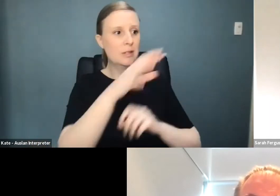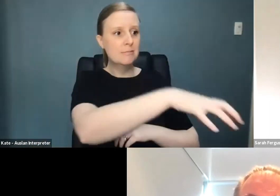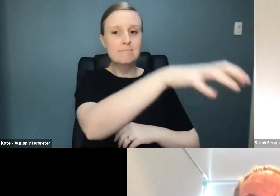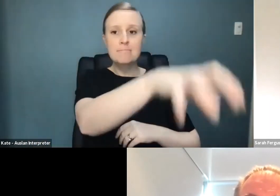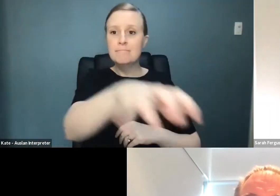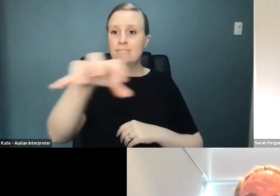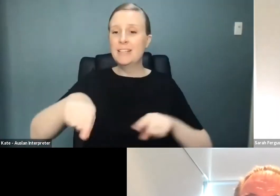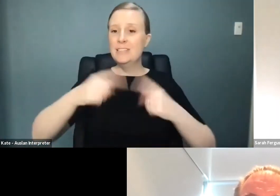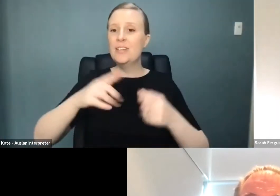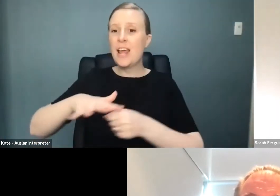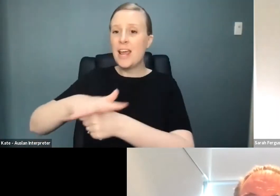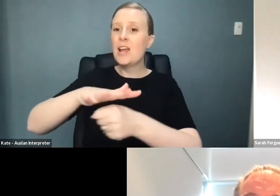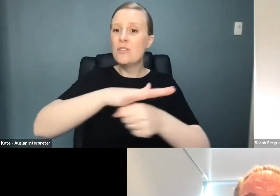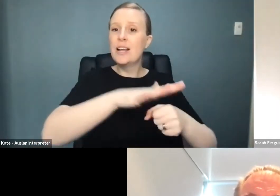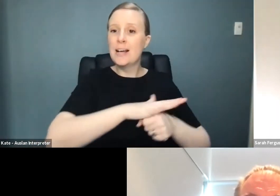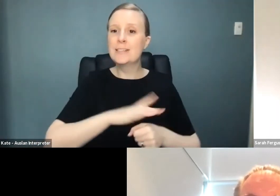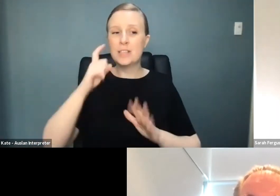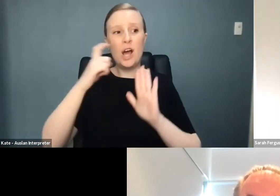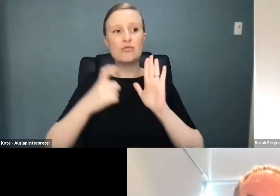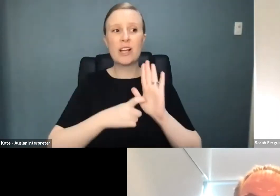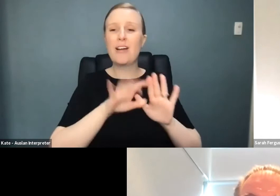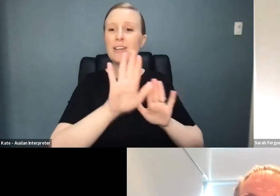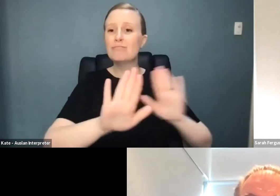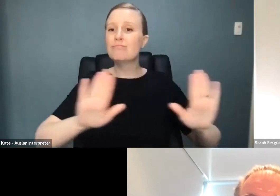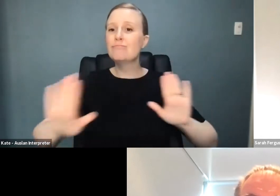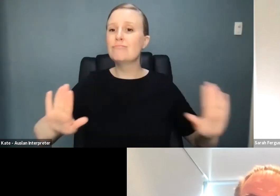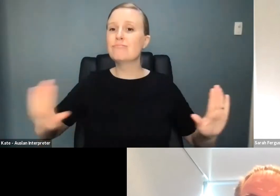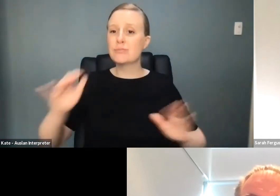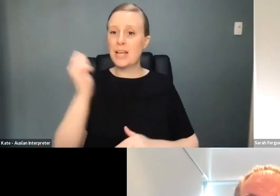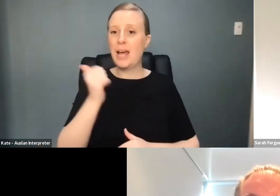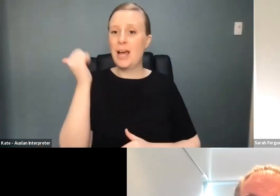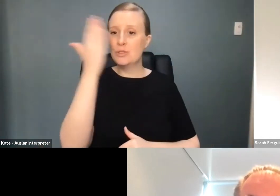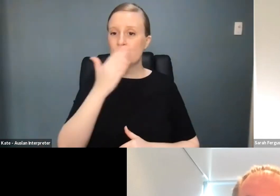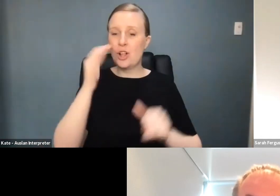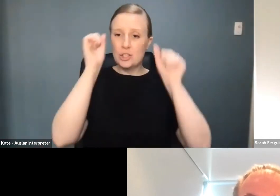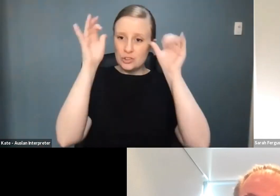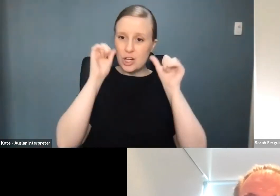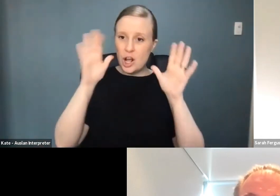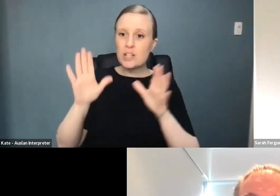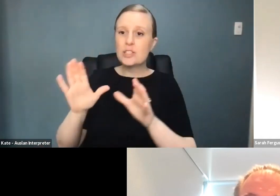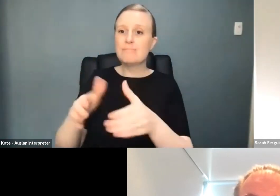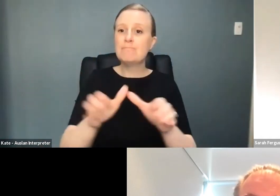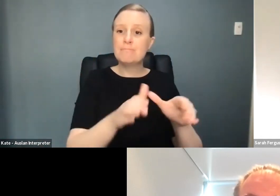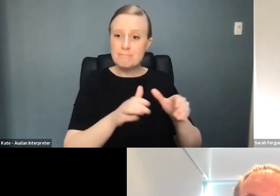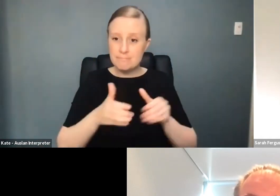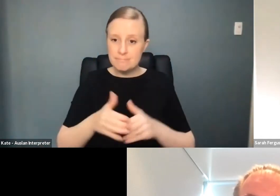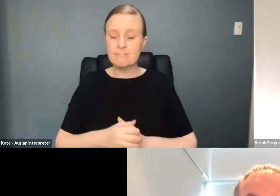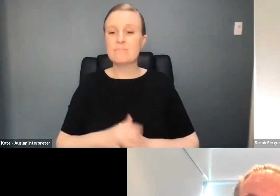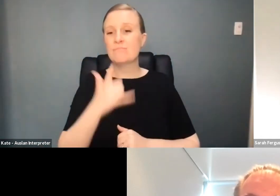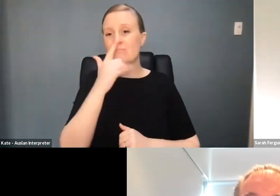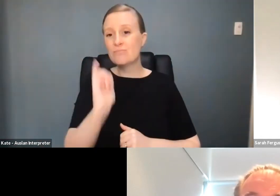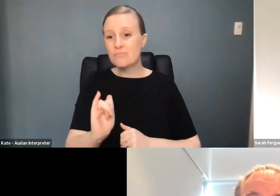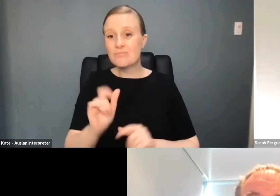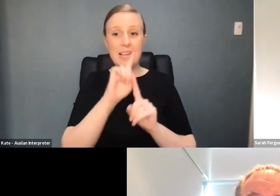capacity of the new technology to join us up across great distances I do regret that we're not meeting in person, but I'm